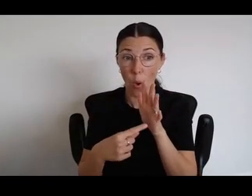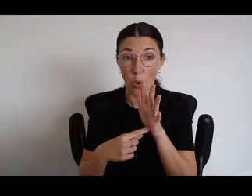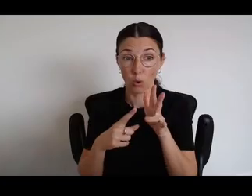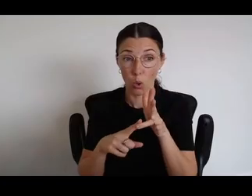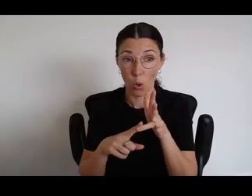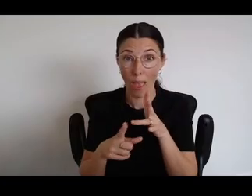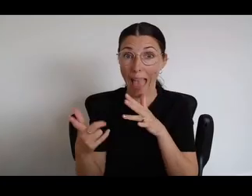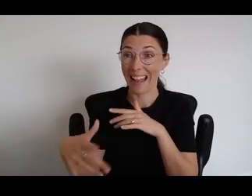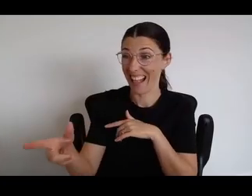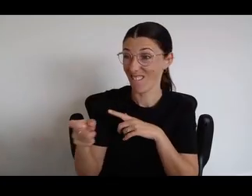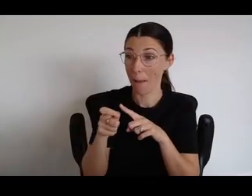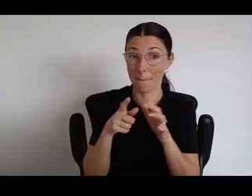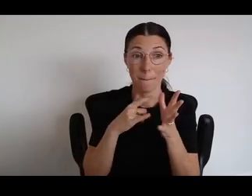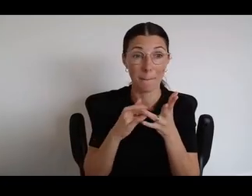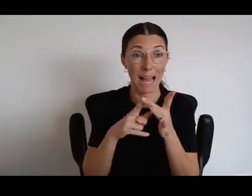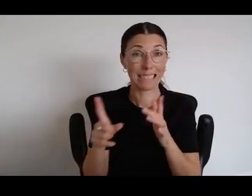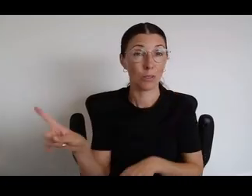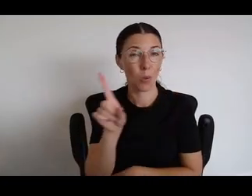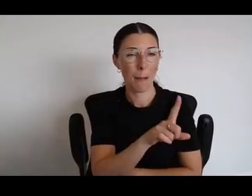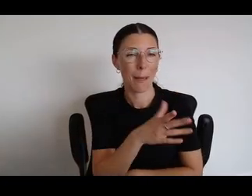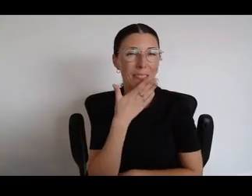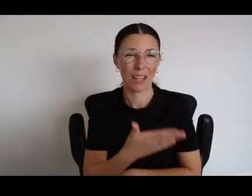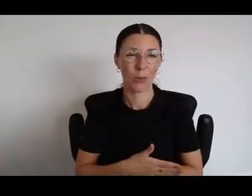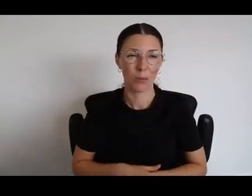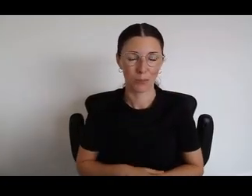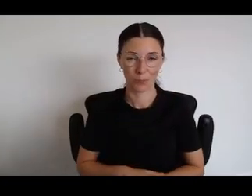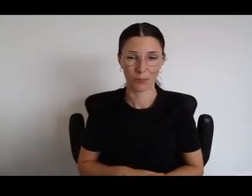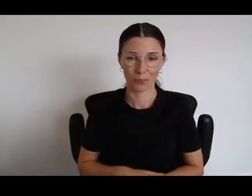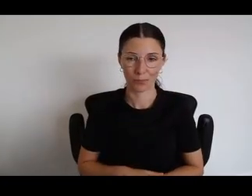invite Pasi to take the stage. Thank you, Pasi.